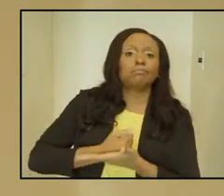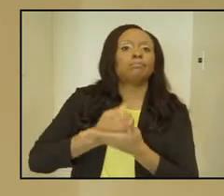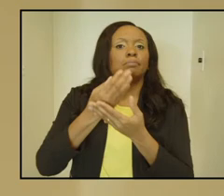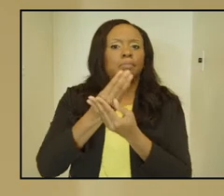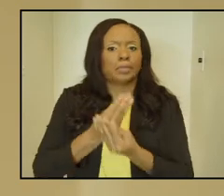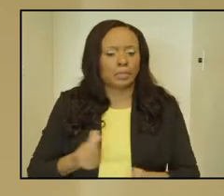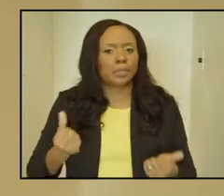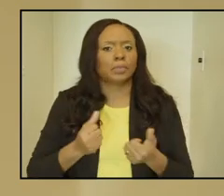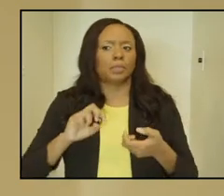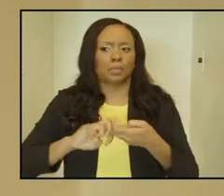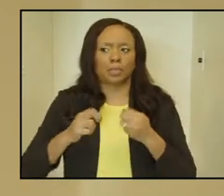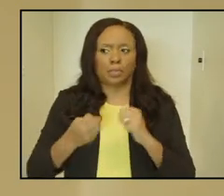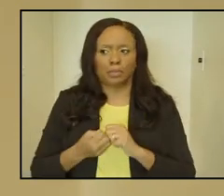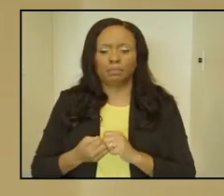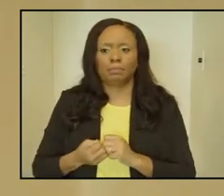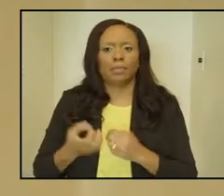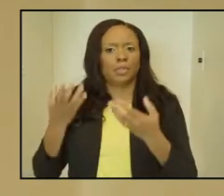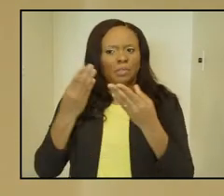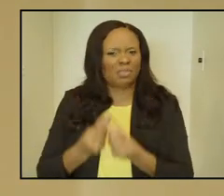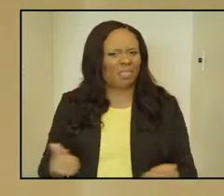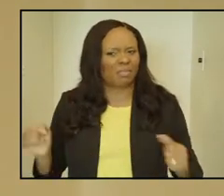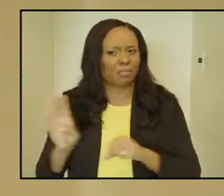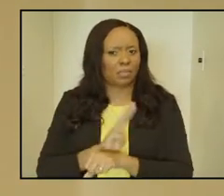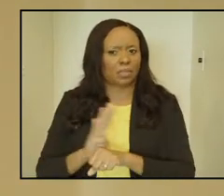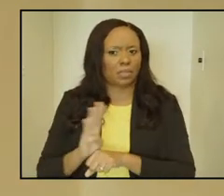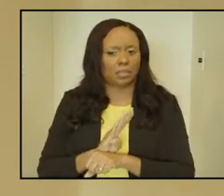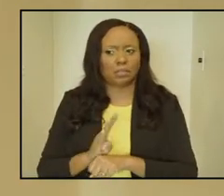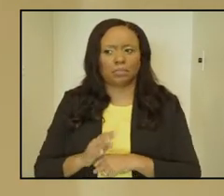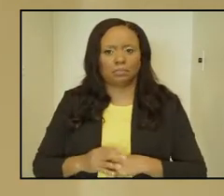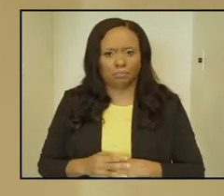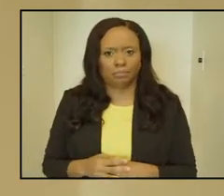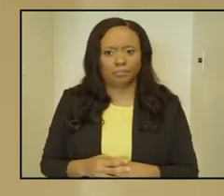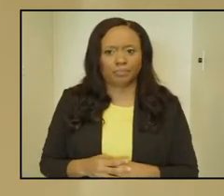solve problems for our businesses and our people.